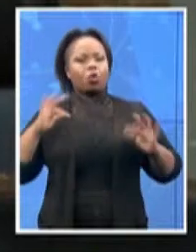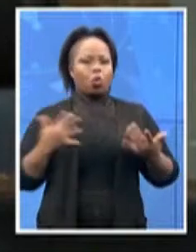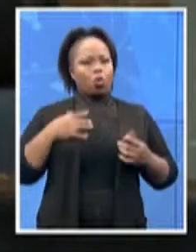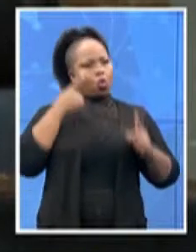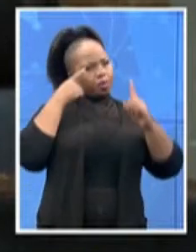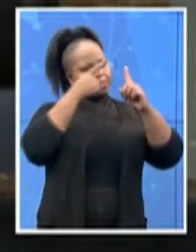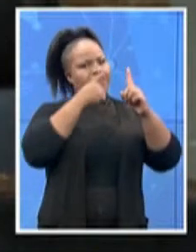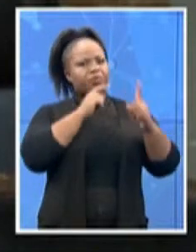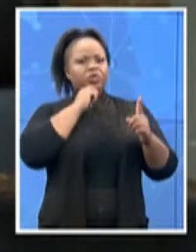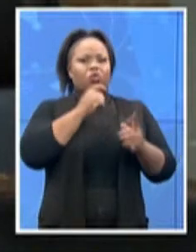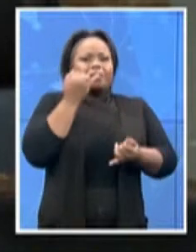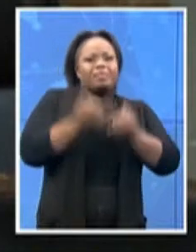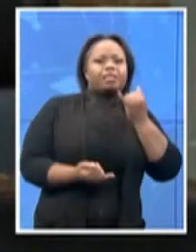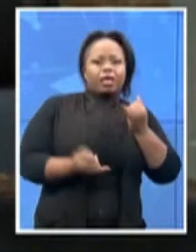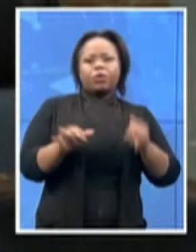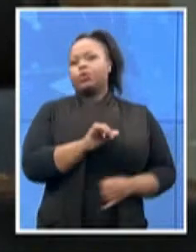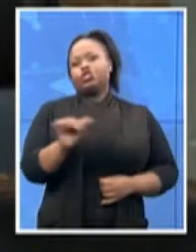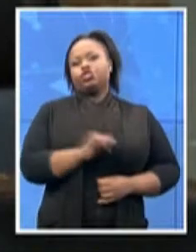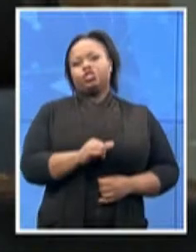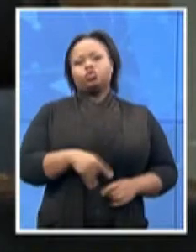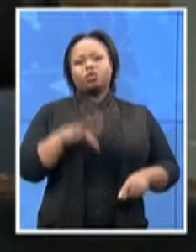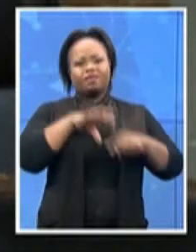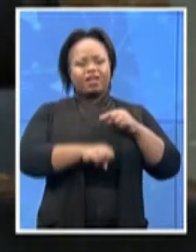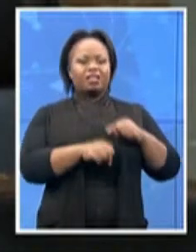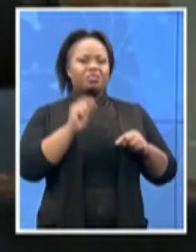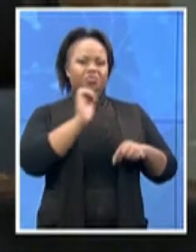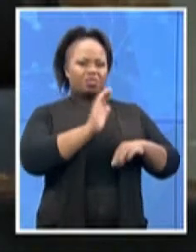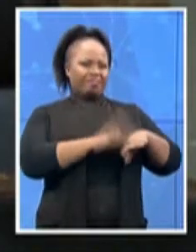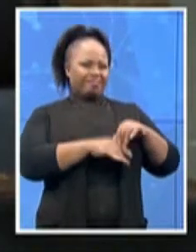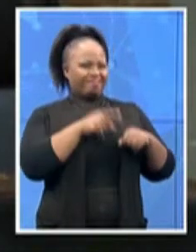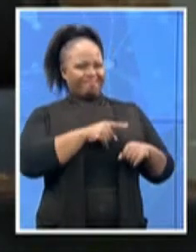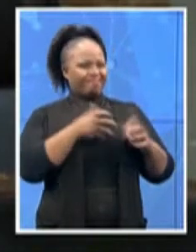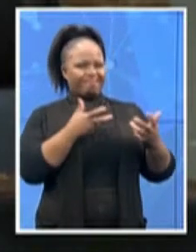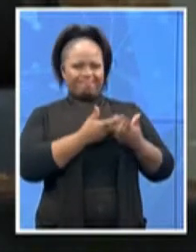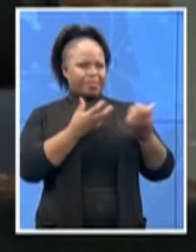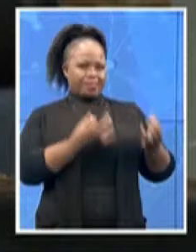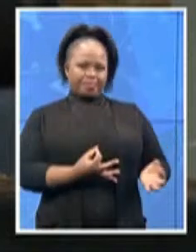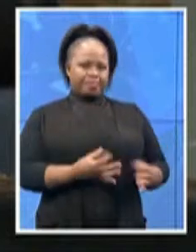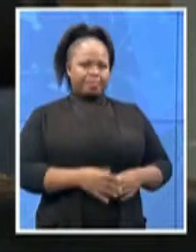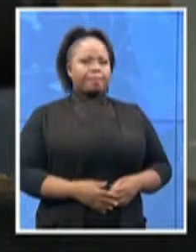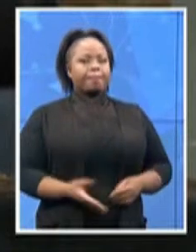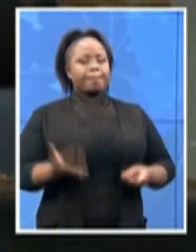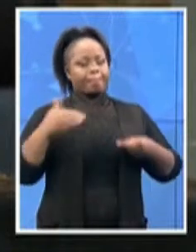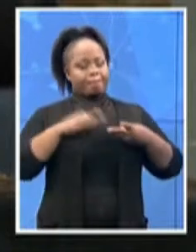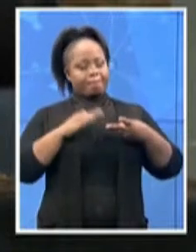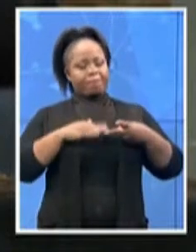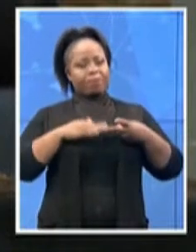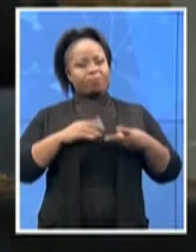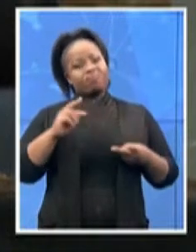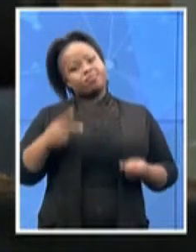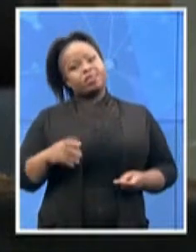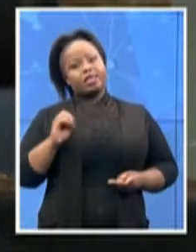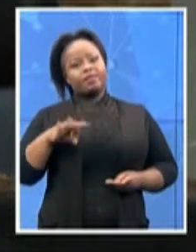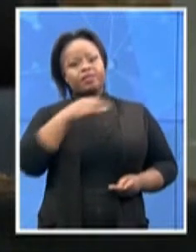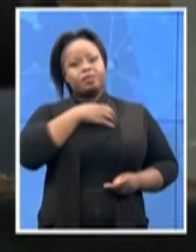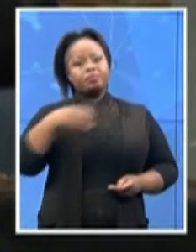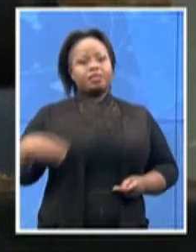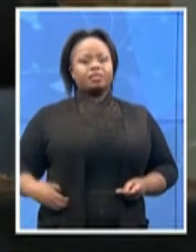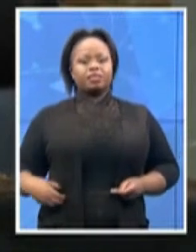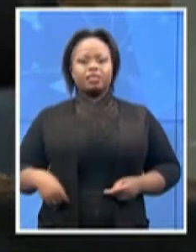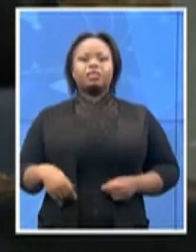The next finding is whether the President had a duty to declare CR17